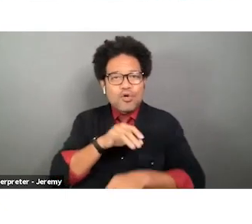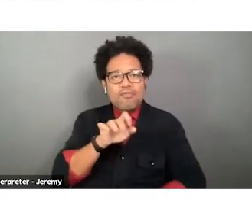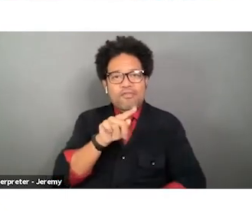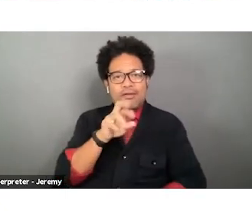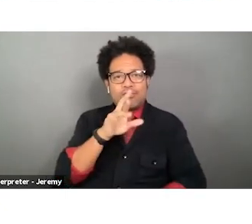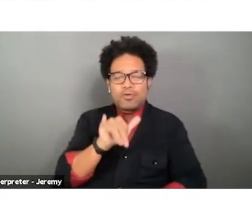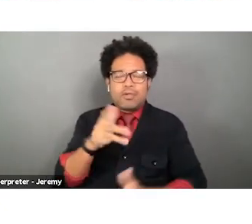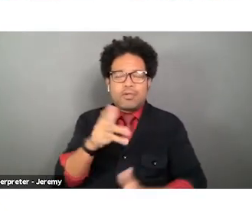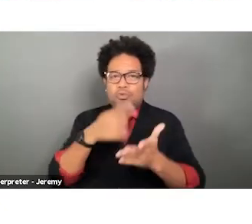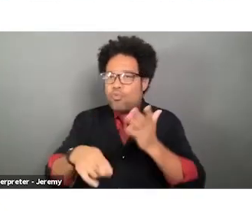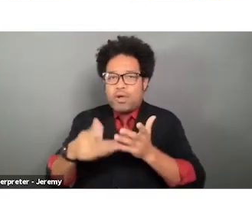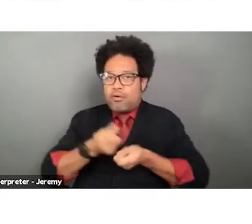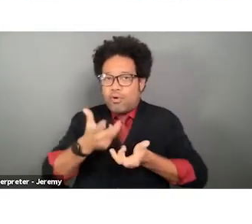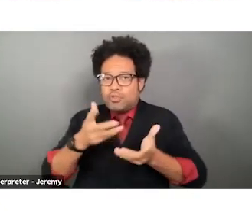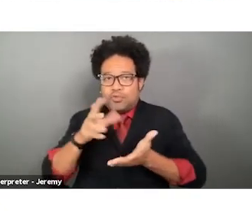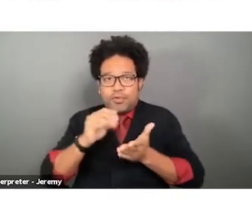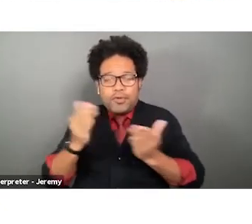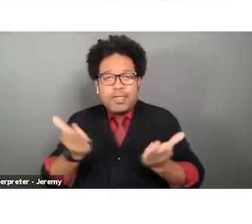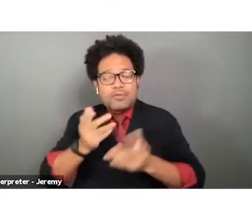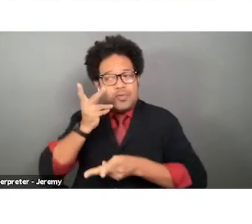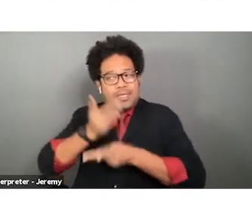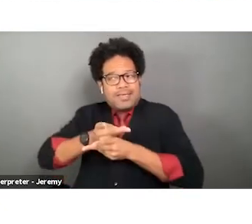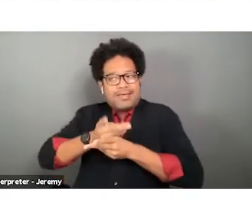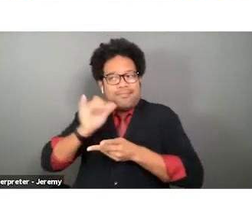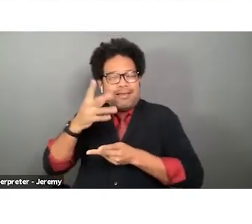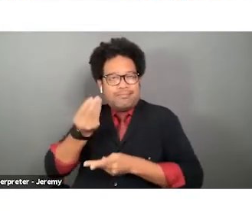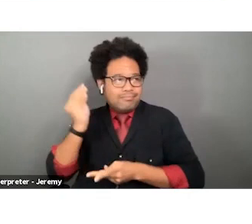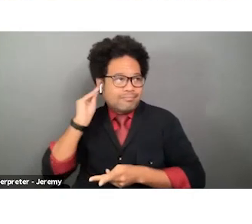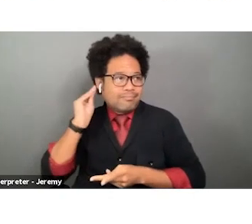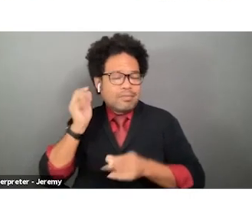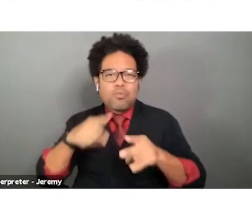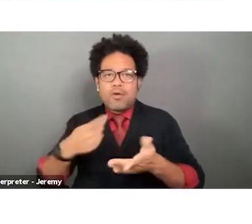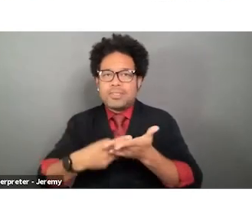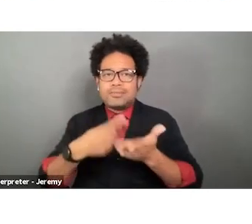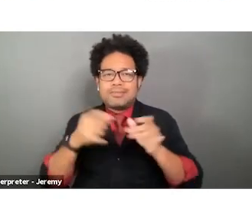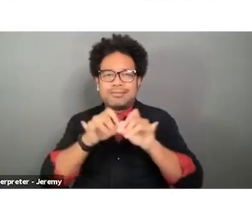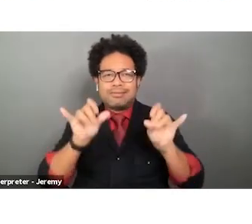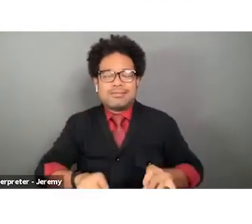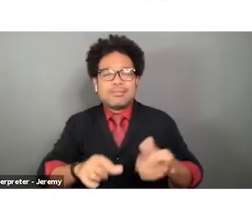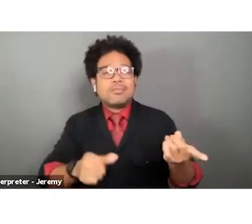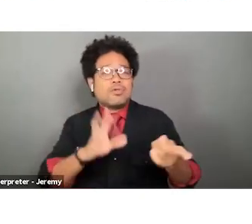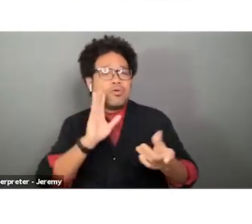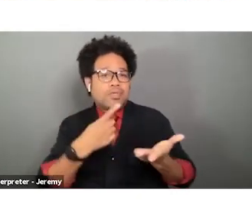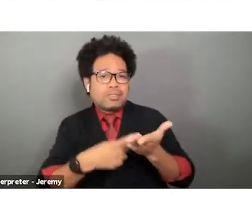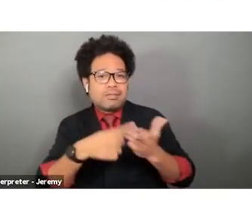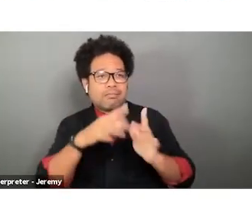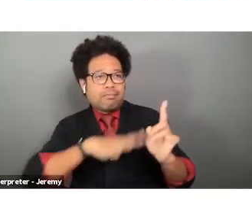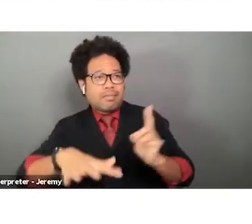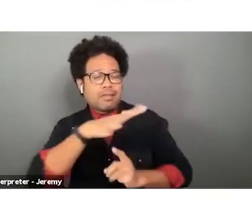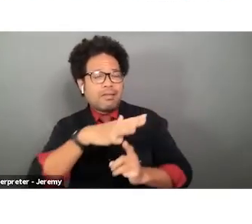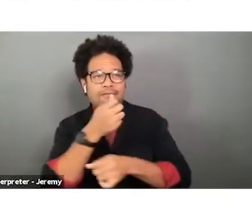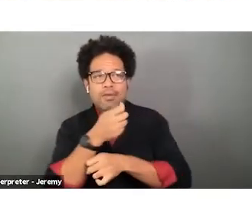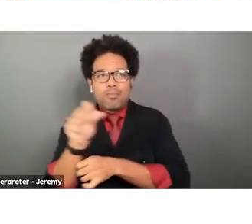here? So keep that with you as we go through these systems. So we're going to talk about the ecology of the movement and